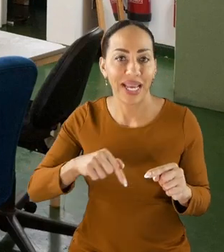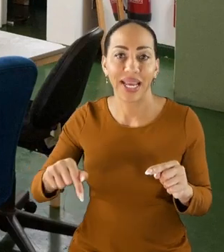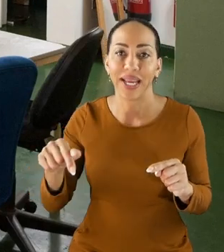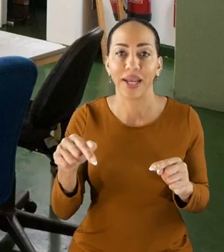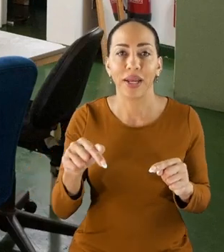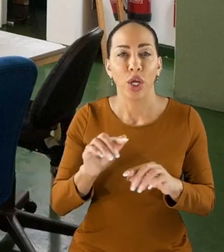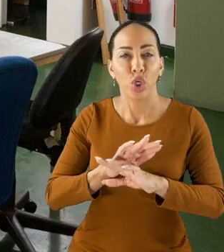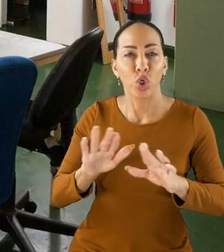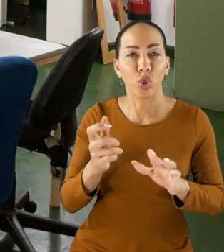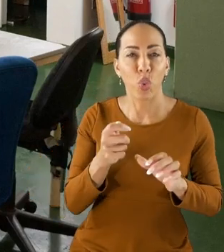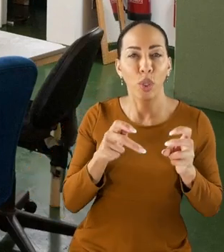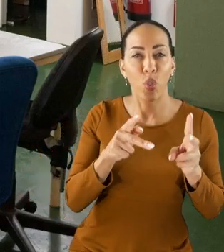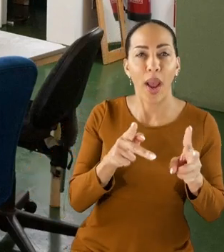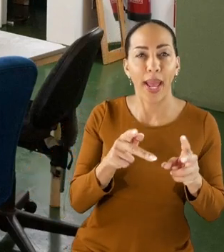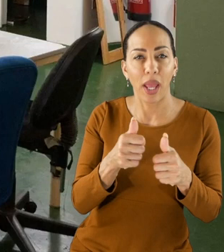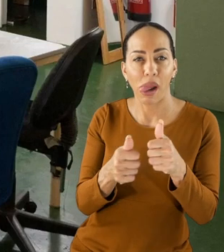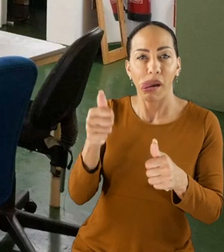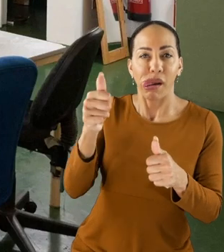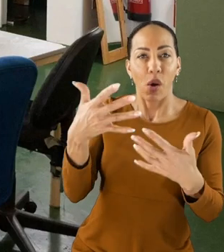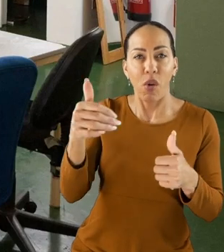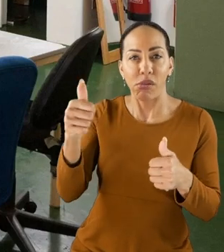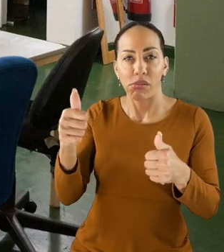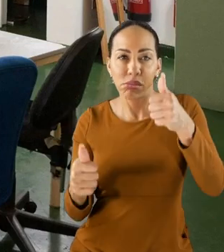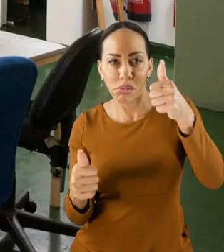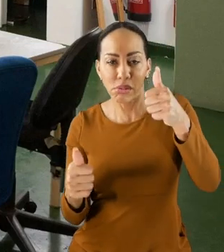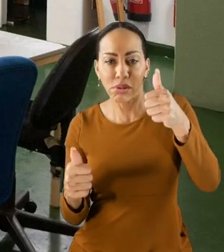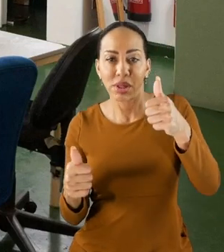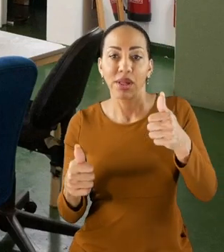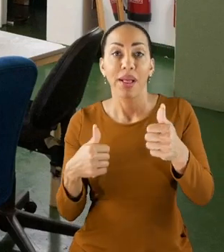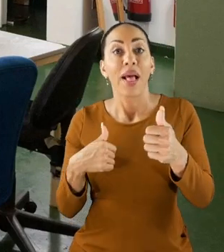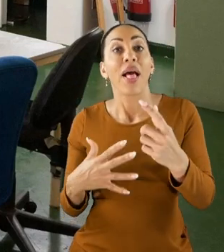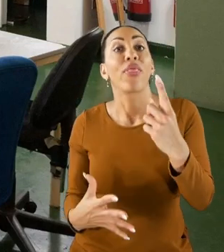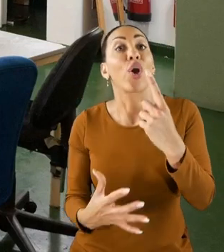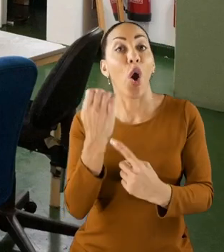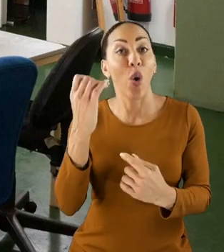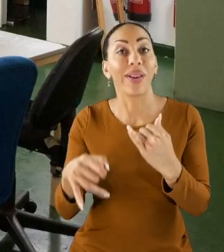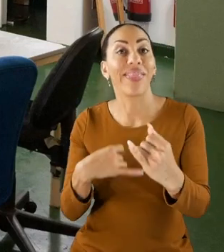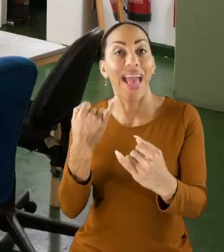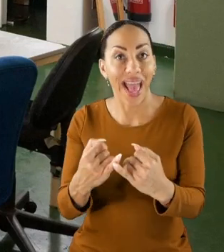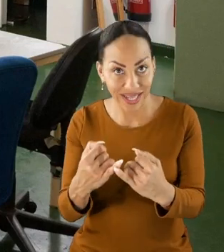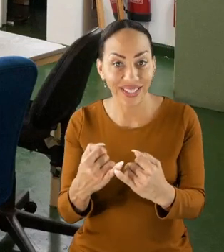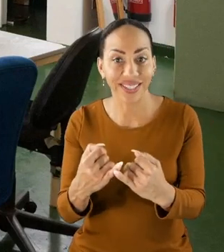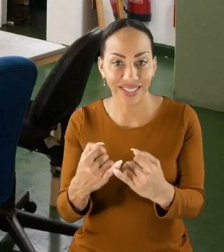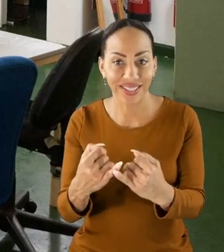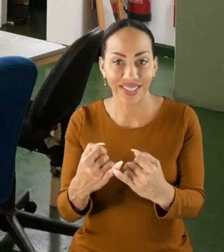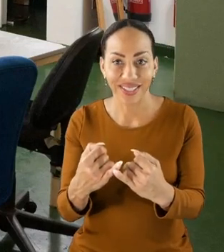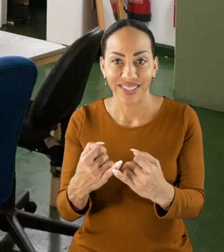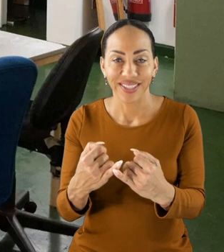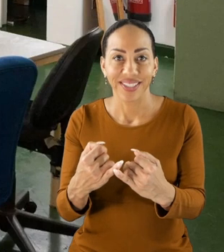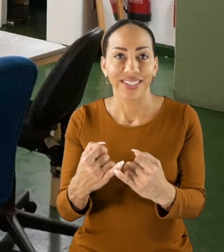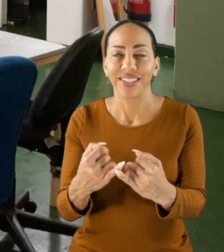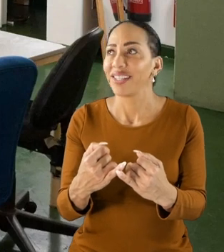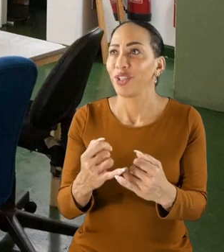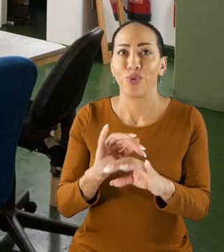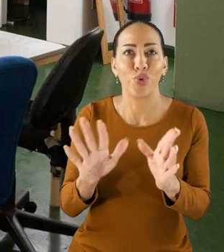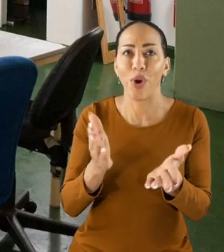trying to privilege one mode of communication over another. I guess the goal by the end is for the piece it not to be clear whether it was